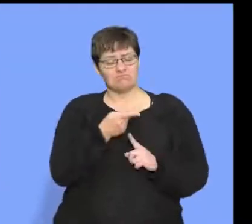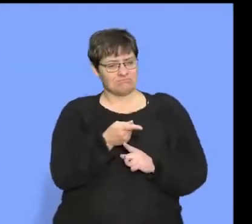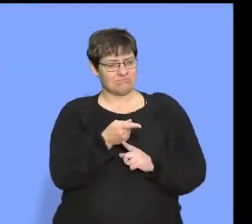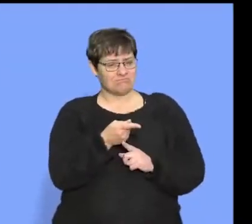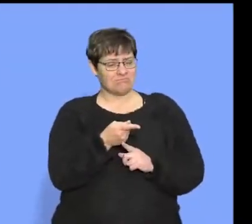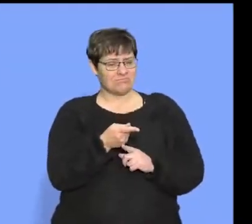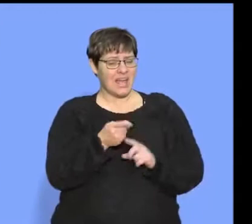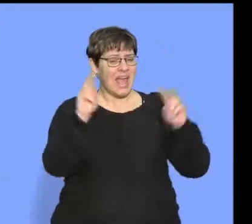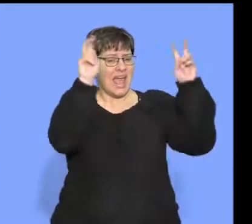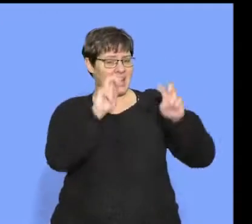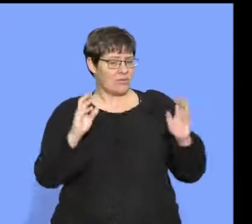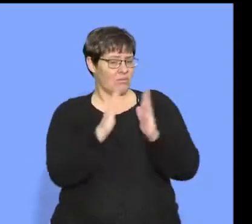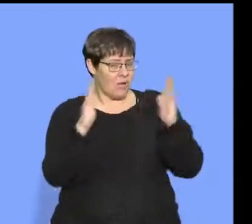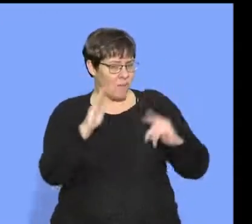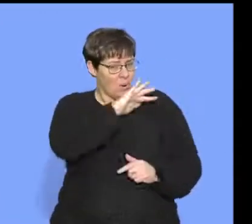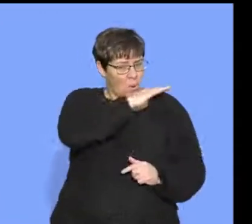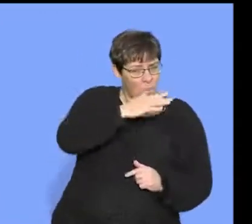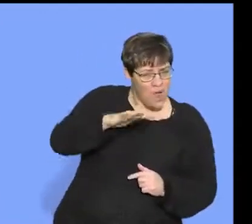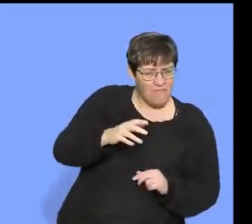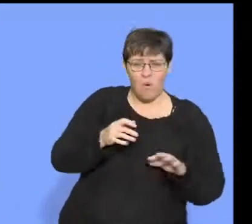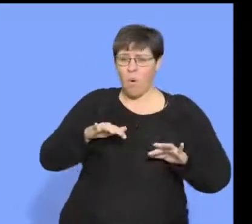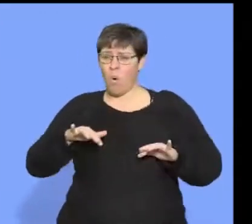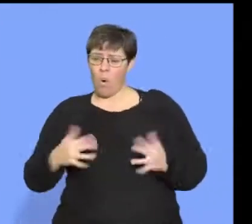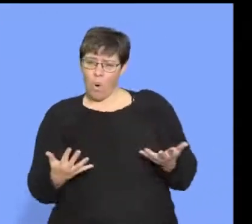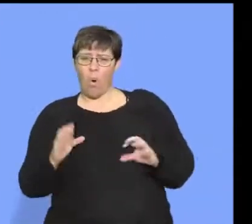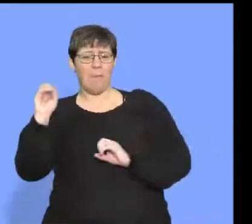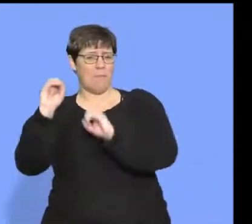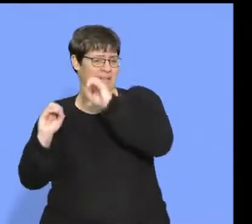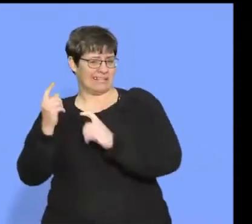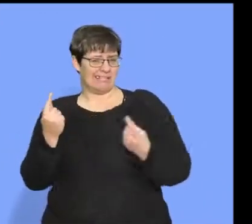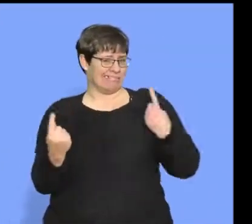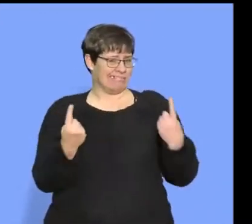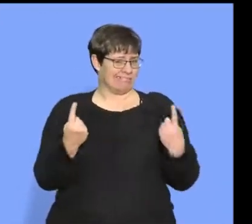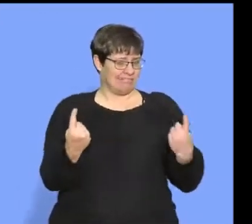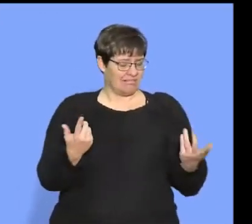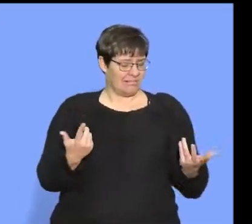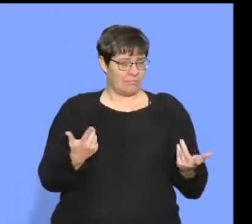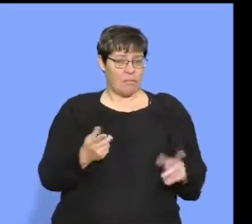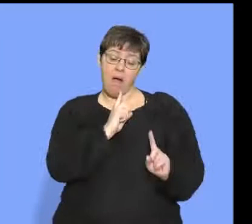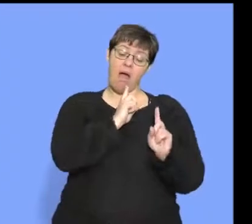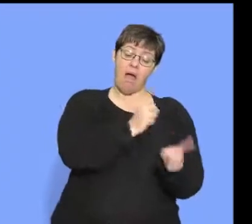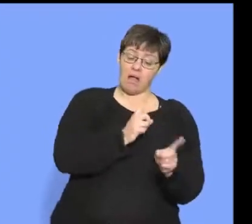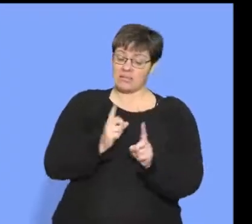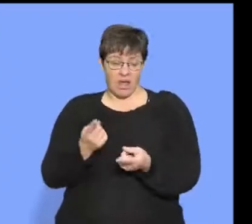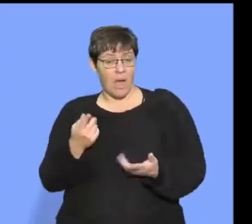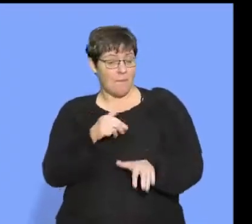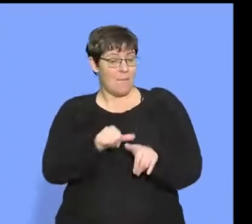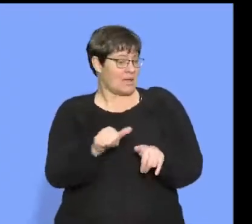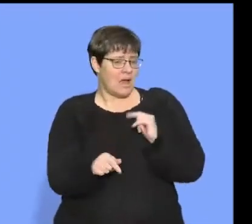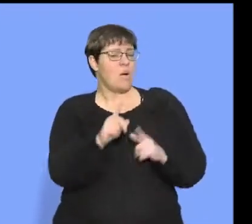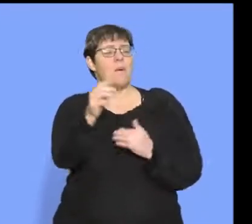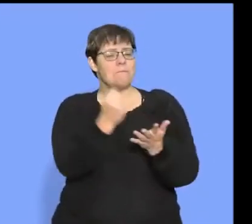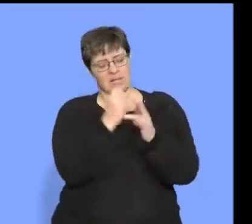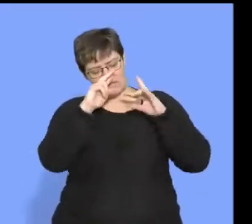is electromagnetic radiation a wave or is it a particle? To better answer these questions, we need